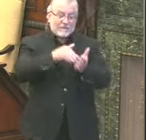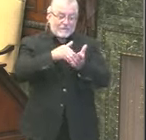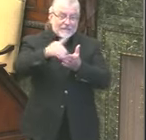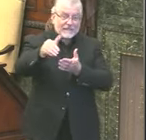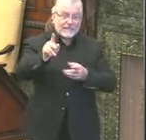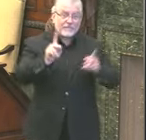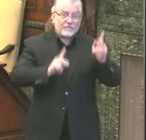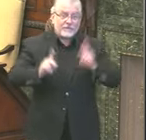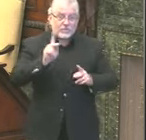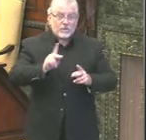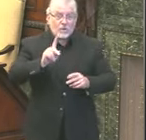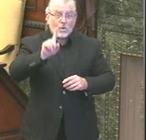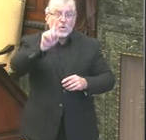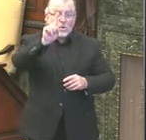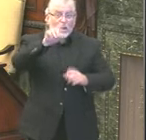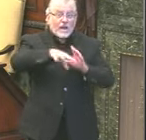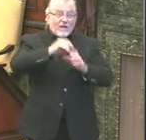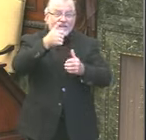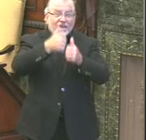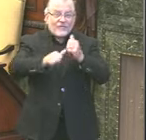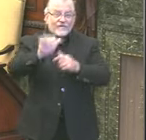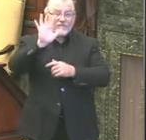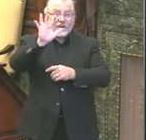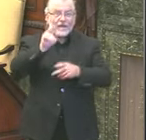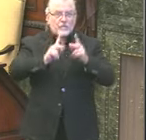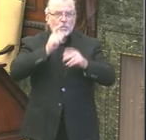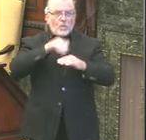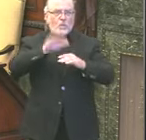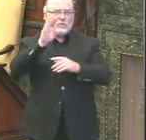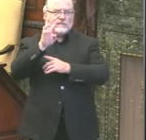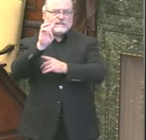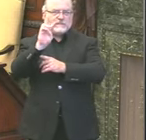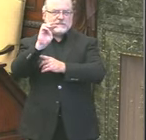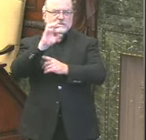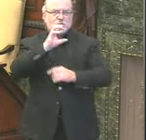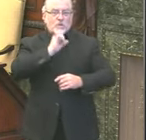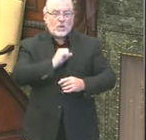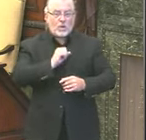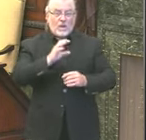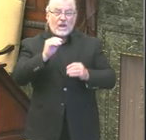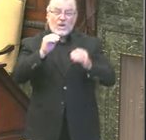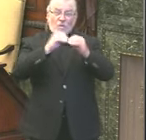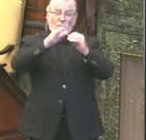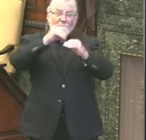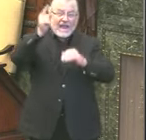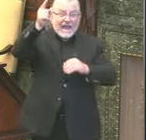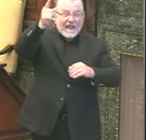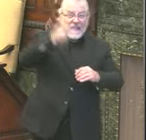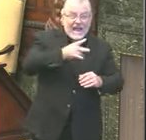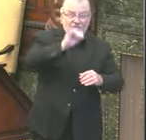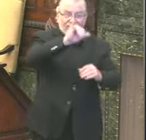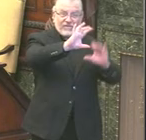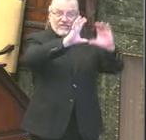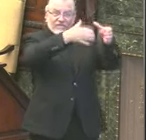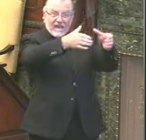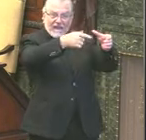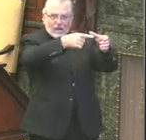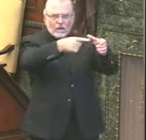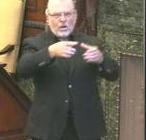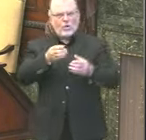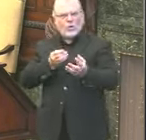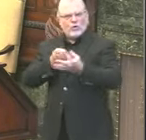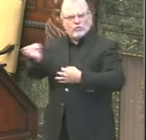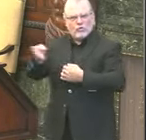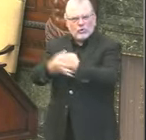60, and half of those older Philadelphians live near or below the federal poverty level. Older adult protective services in